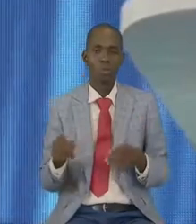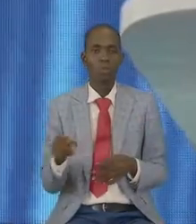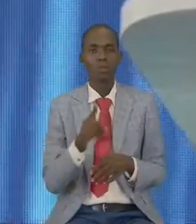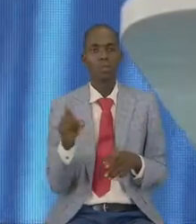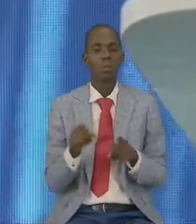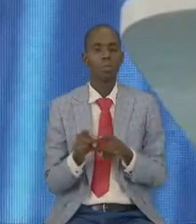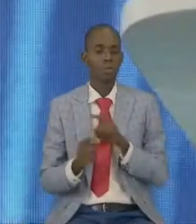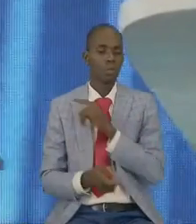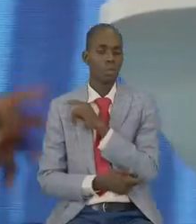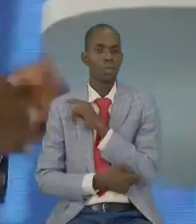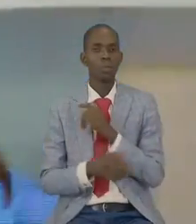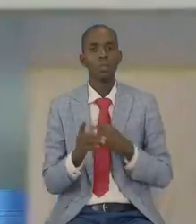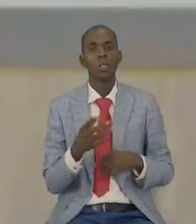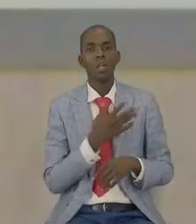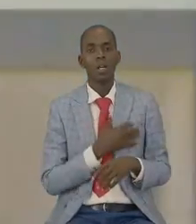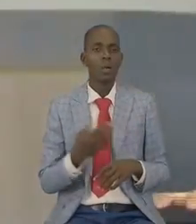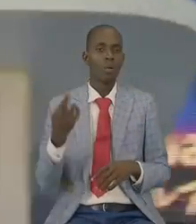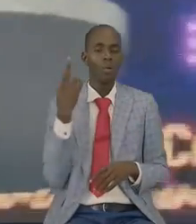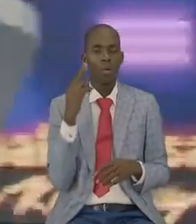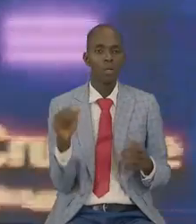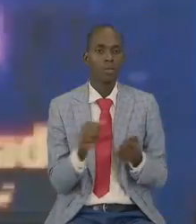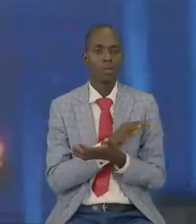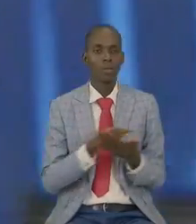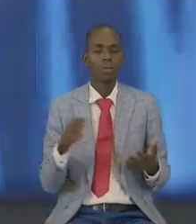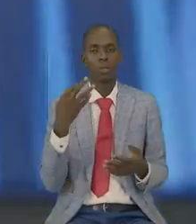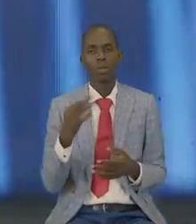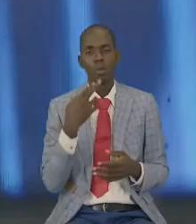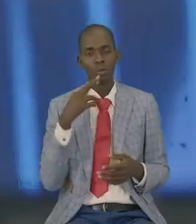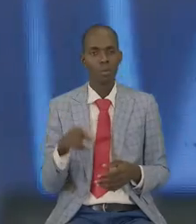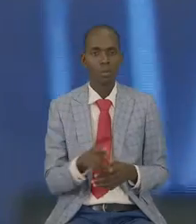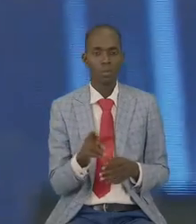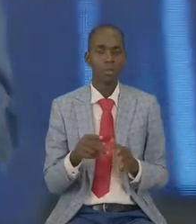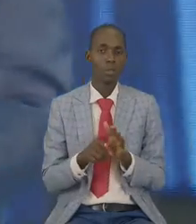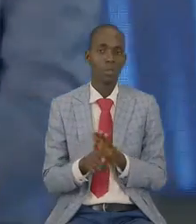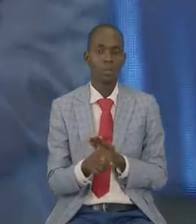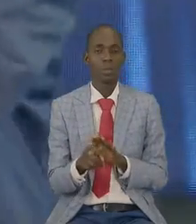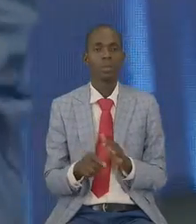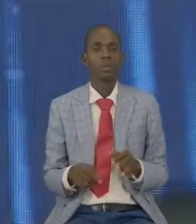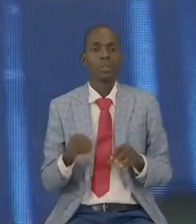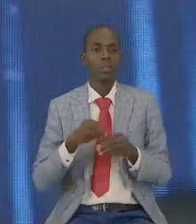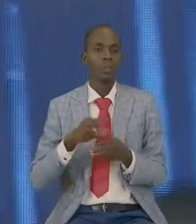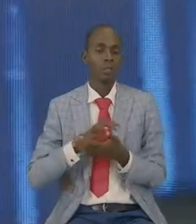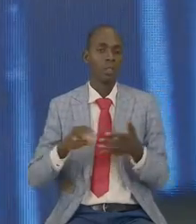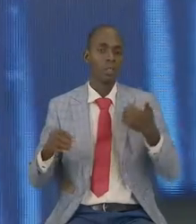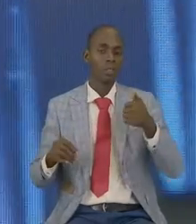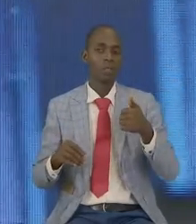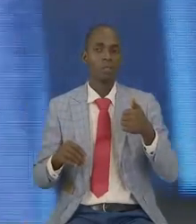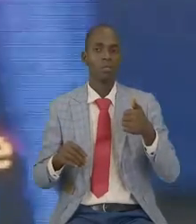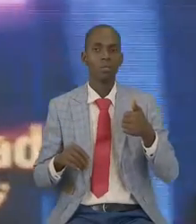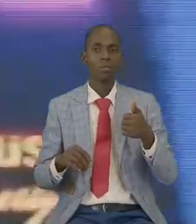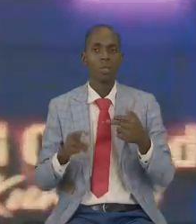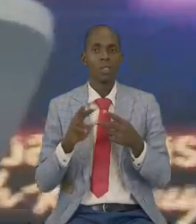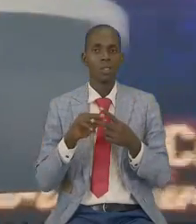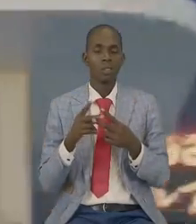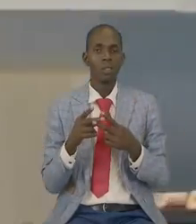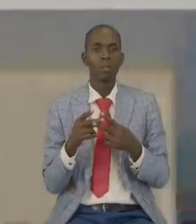also tempted, and they were destroyed of serpents. Verse 10 now says, neither murmur